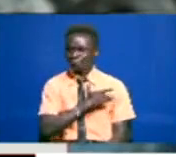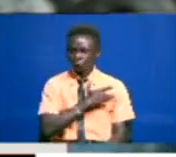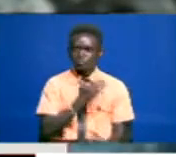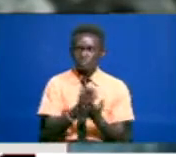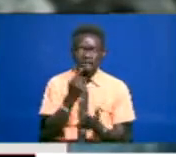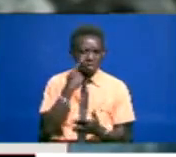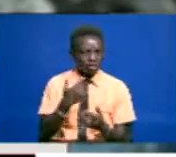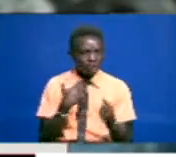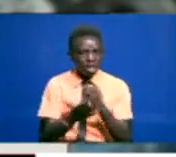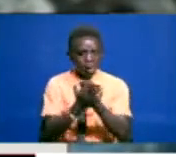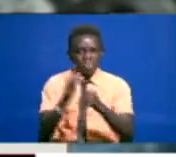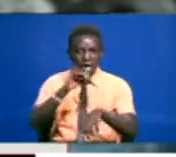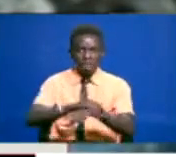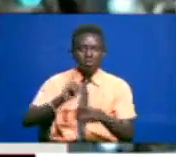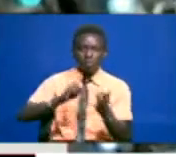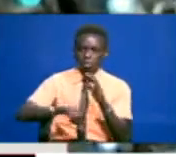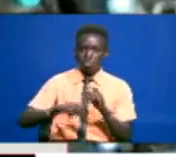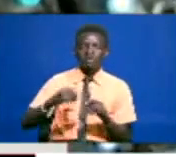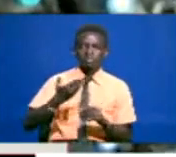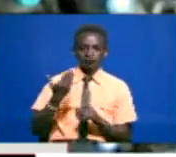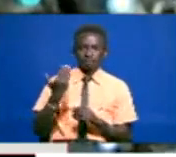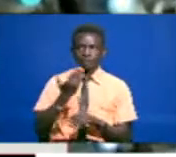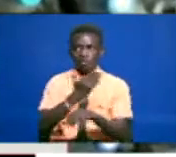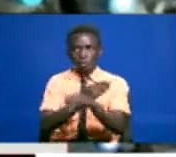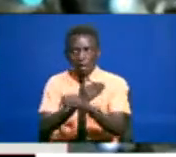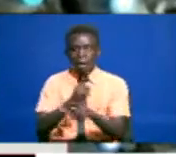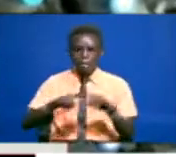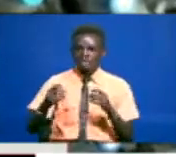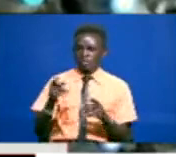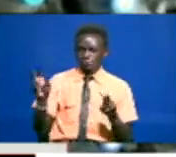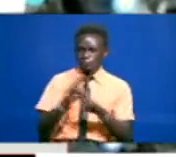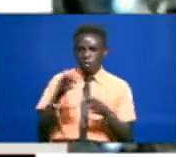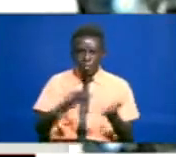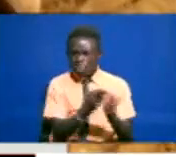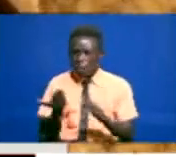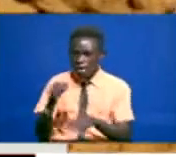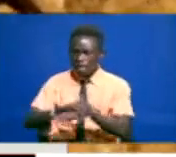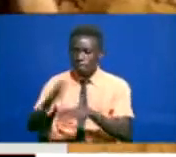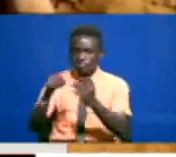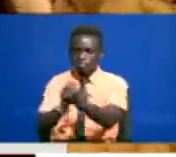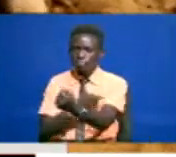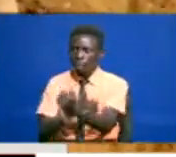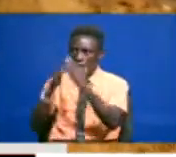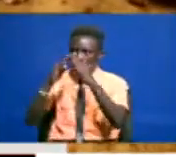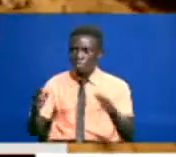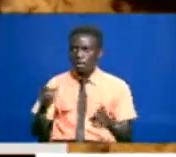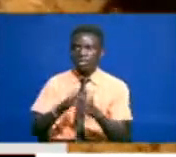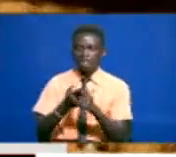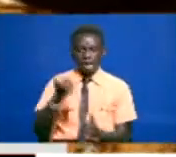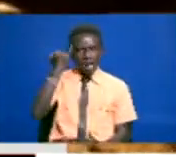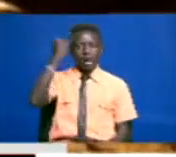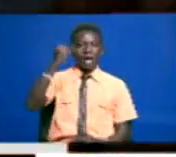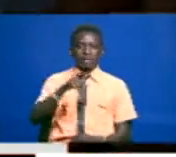she embarked on the project that not only sought to get this young man home, but also bring to light the distinctive idea of using plastic